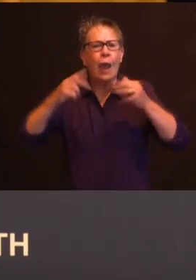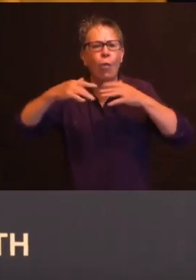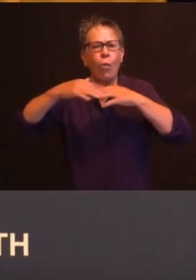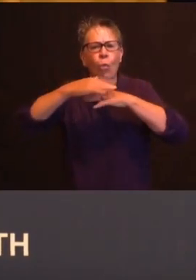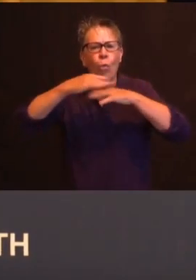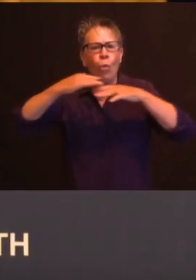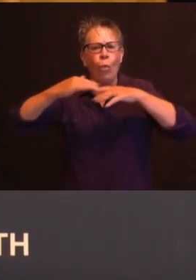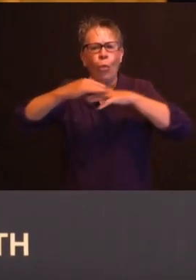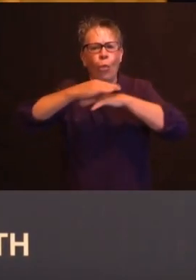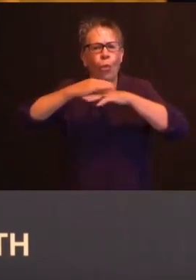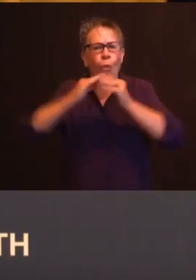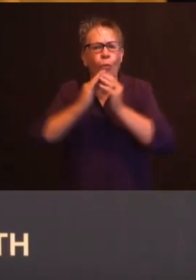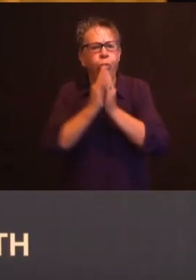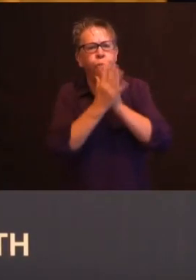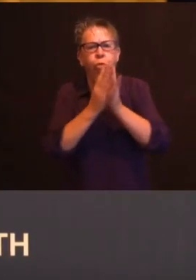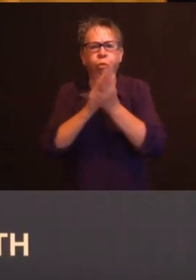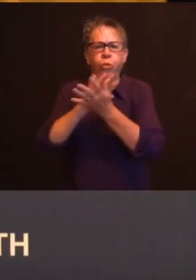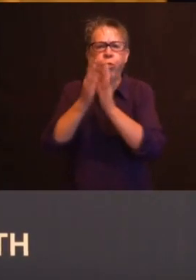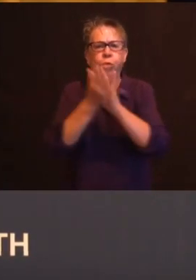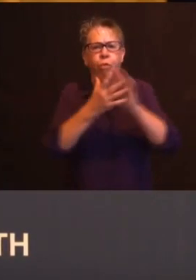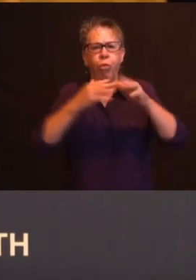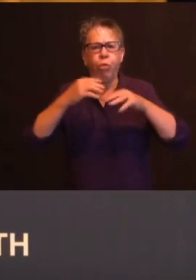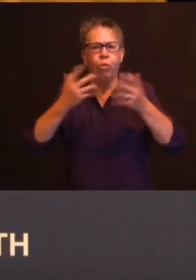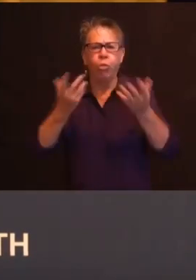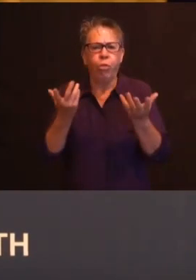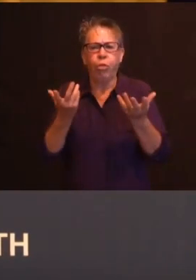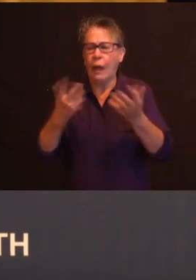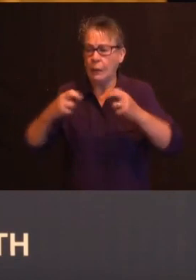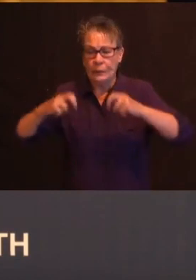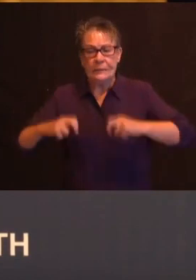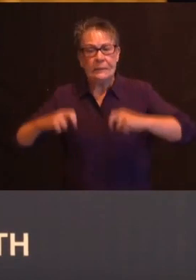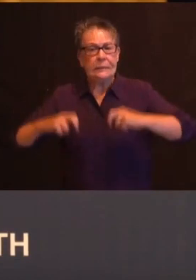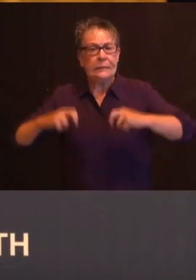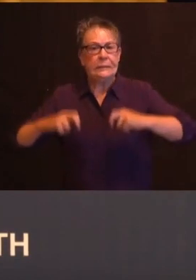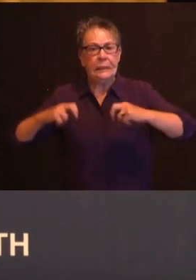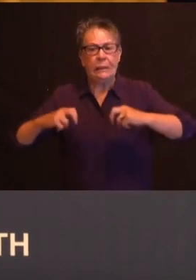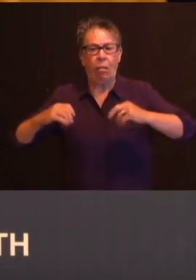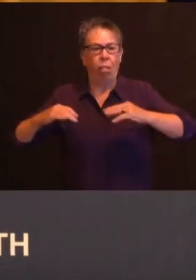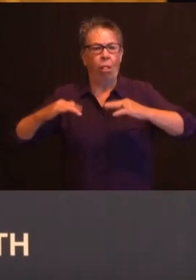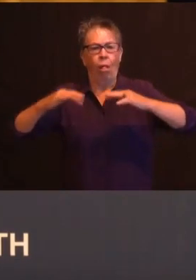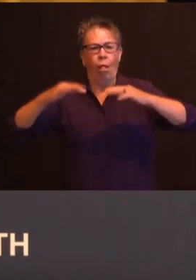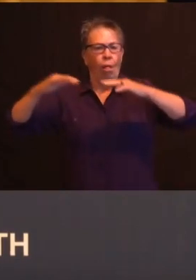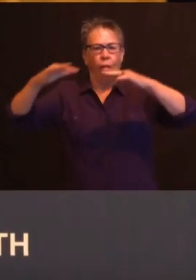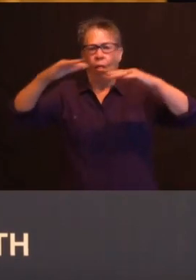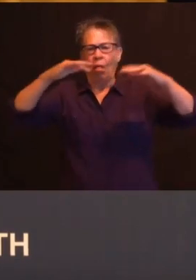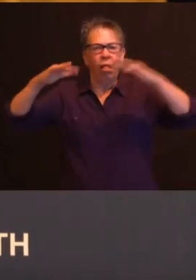you're sedentary, and by definition, you have to take this off in order to eat or drink.